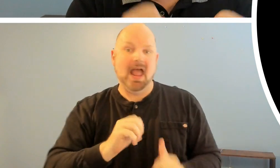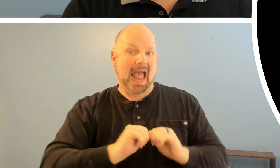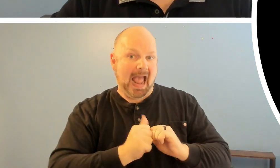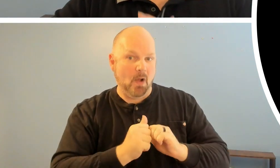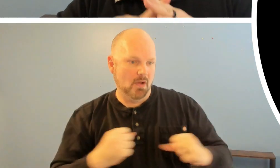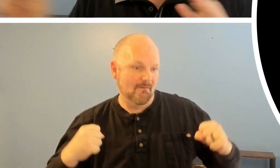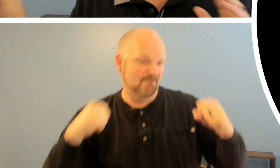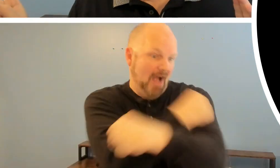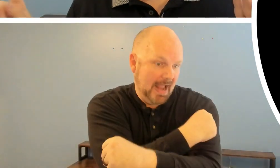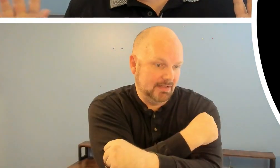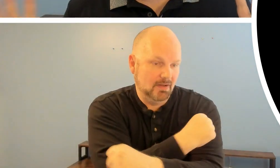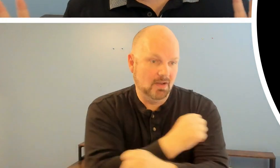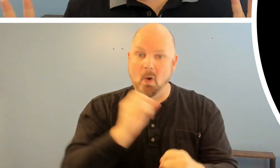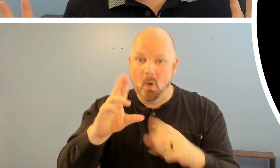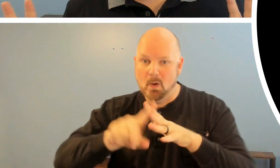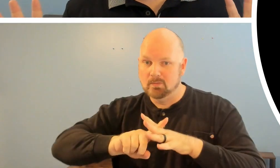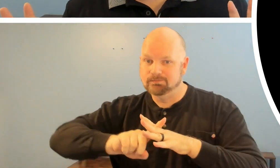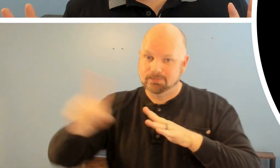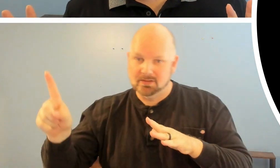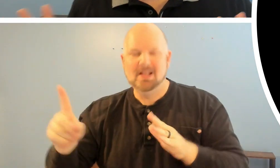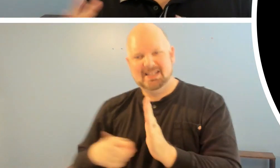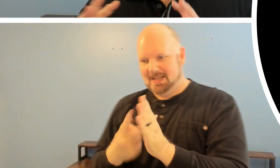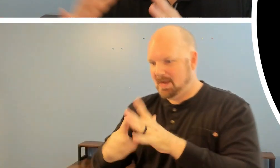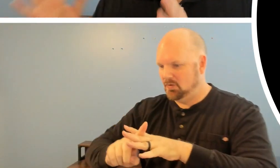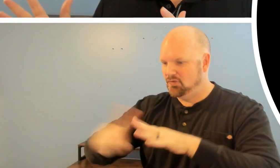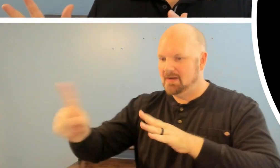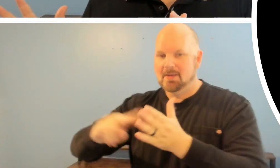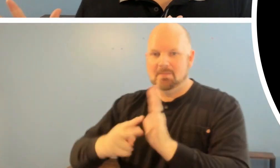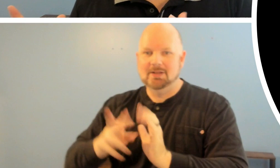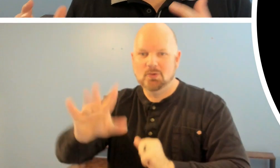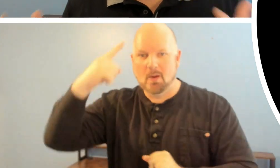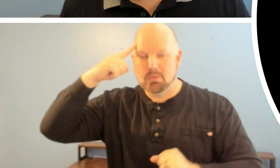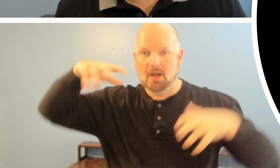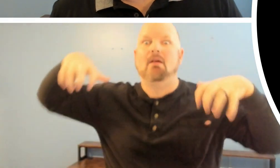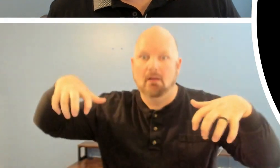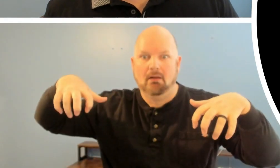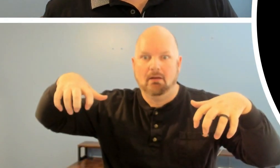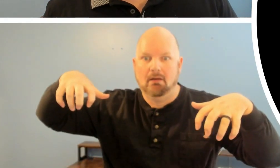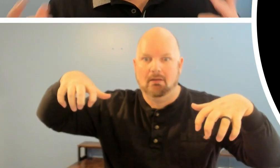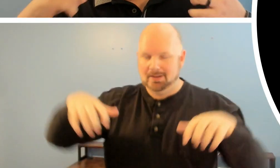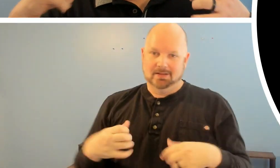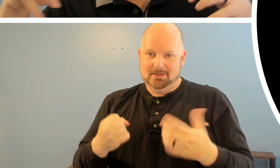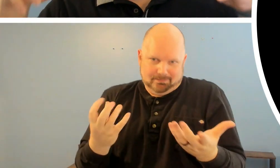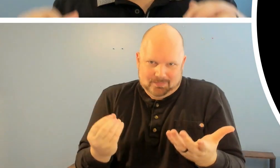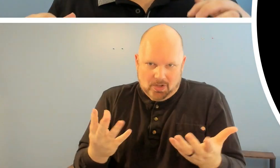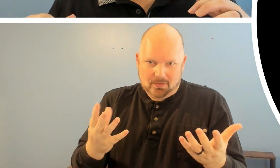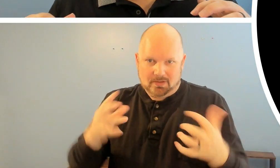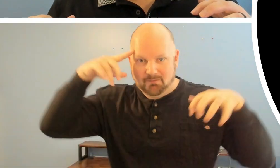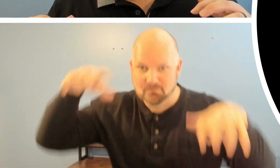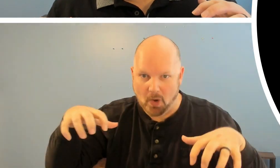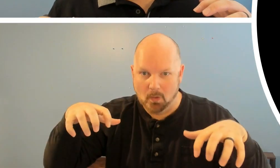it or run away as quickly as I can from the scenario. And run away from the scenario could also be that my brain